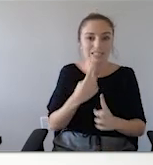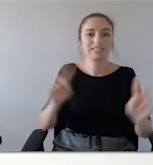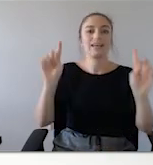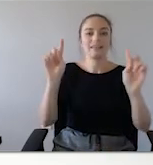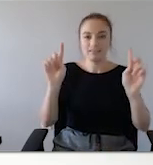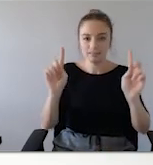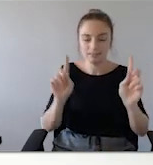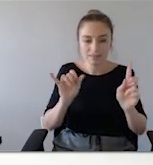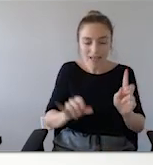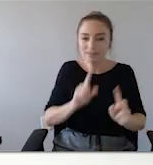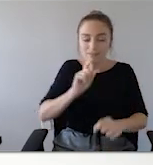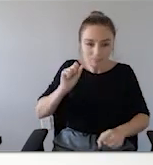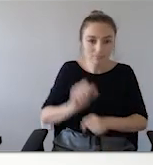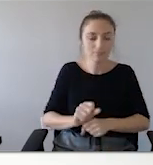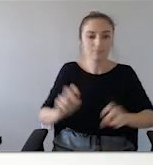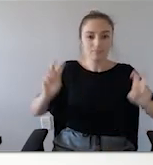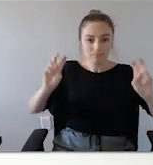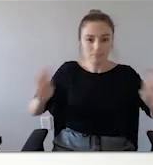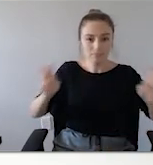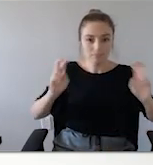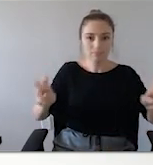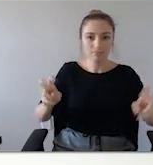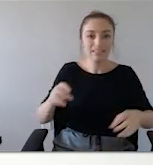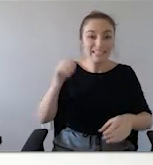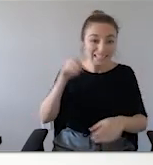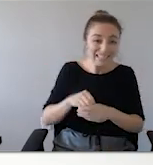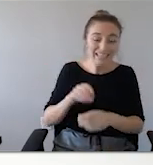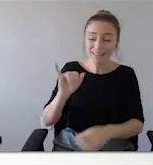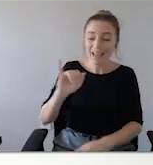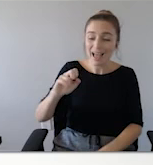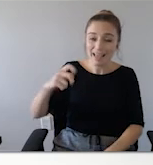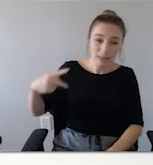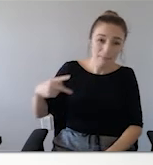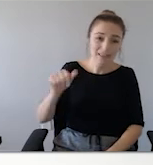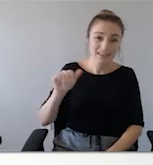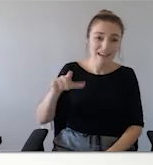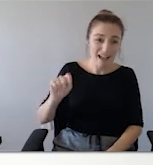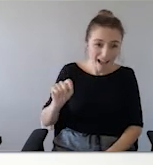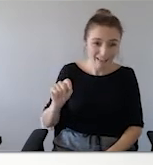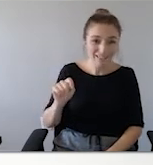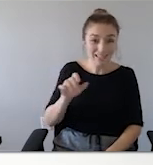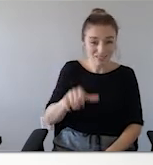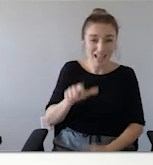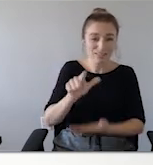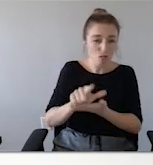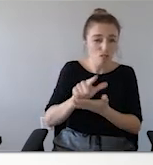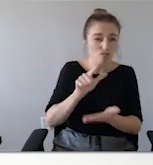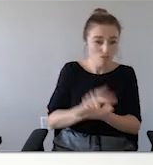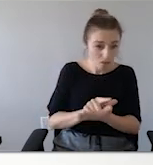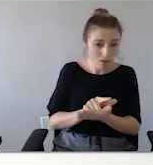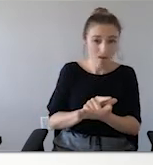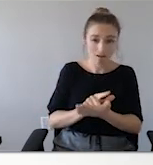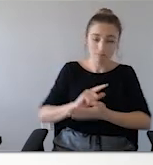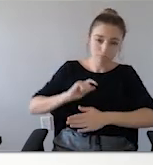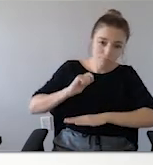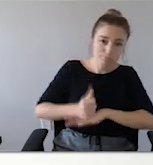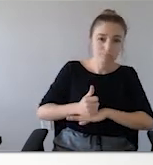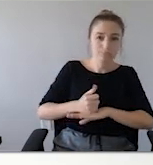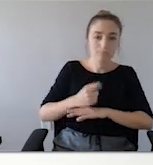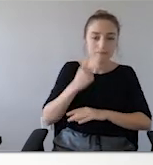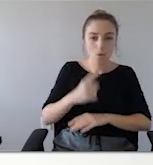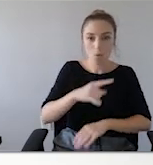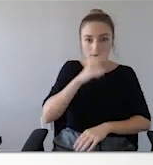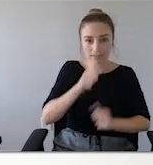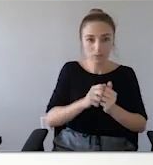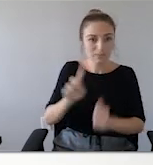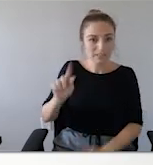with Disabilities Education Act, which is the law of the land when it comes to kids with disabilities.